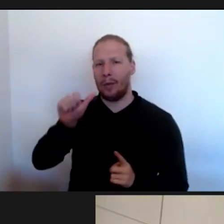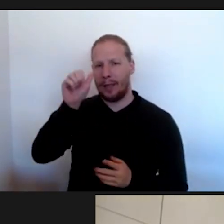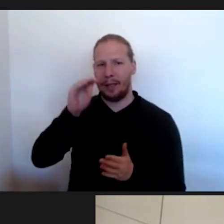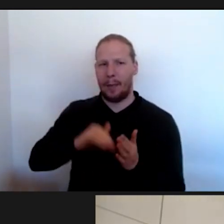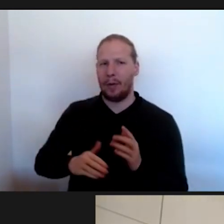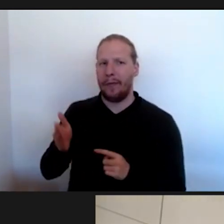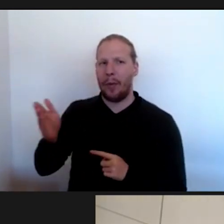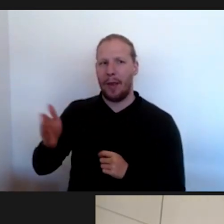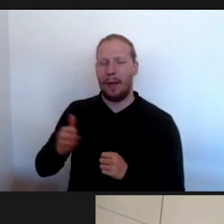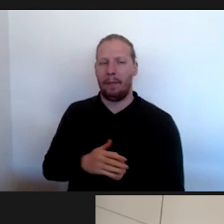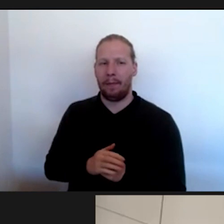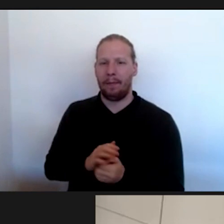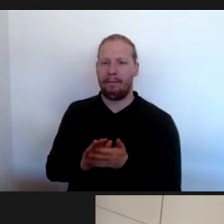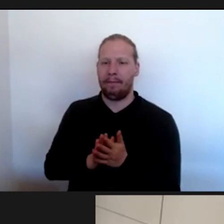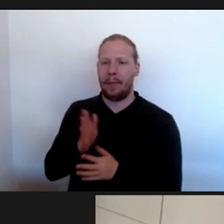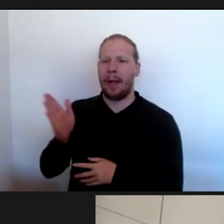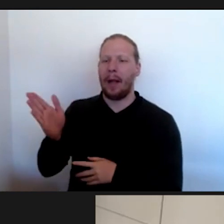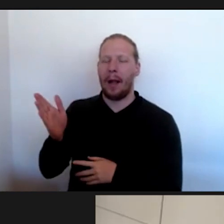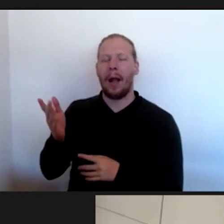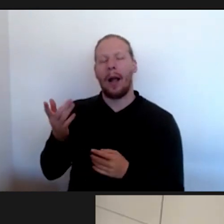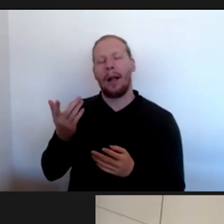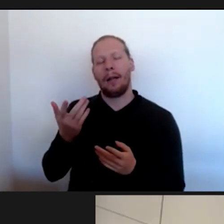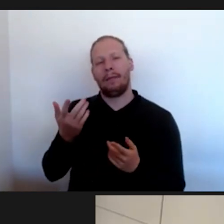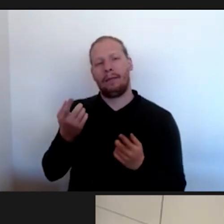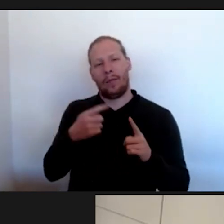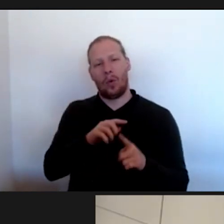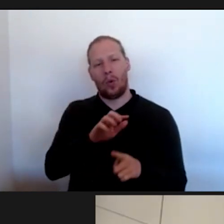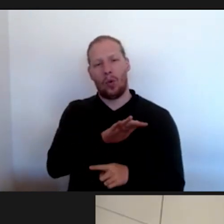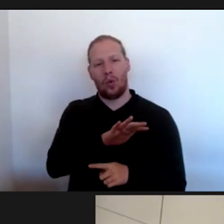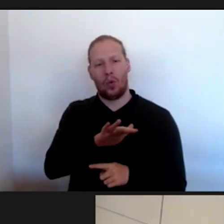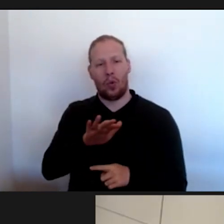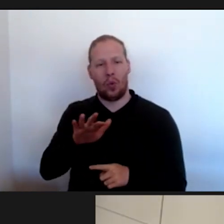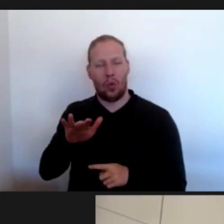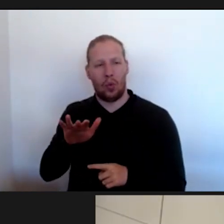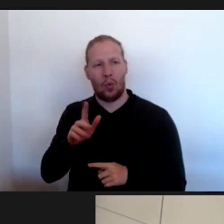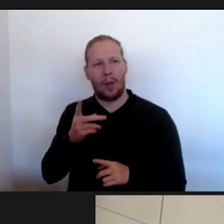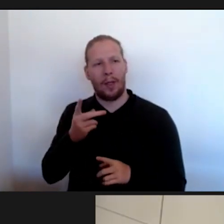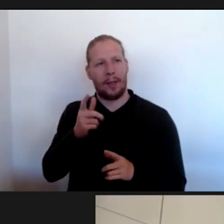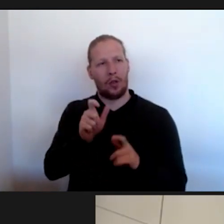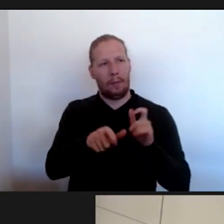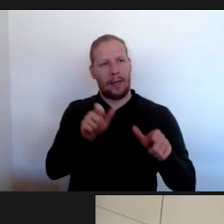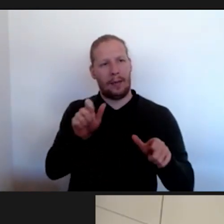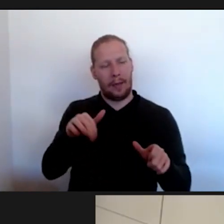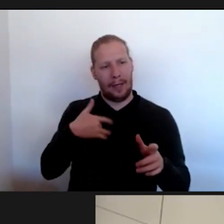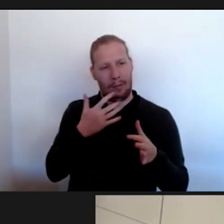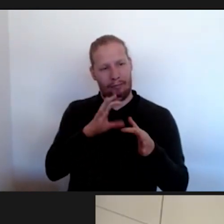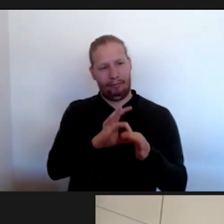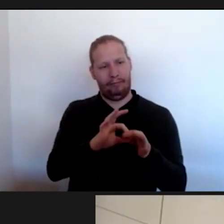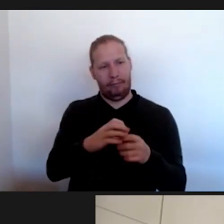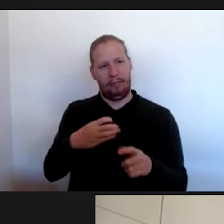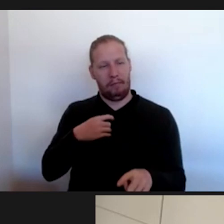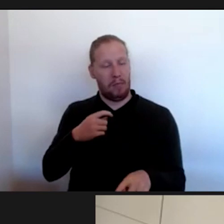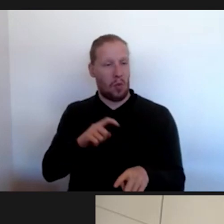all depends who your participants are, and investing more time with them, I would suggest.